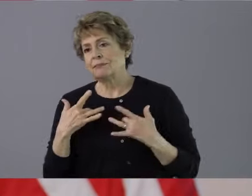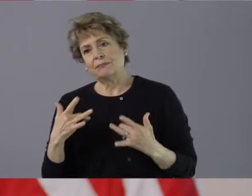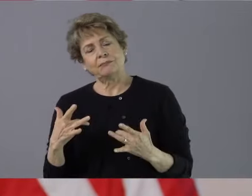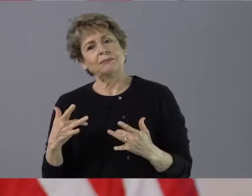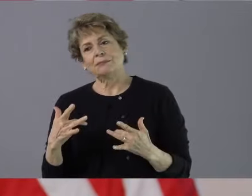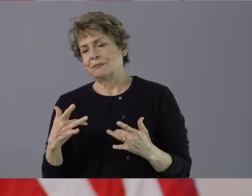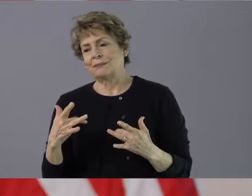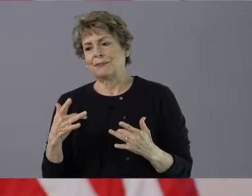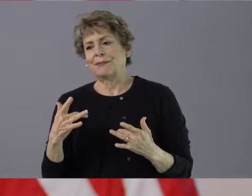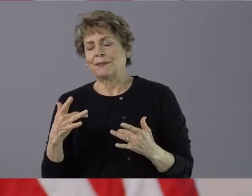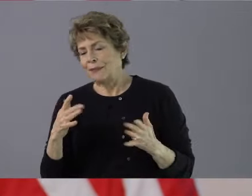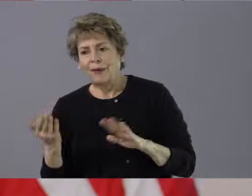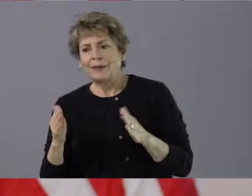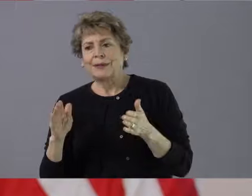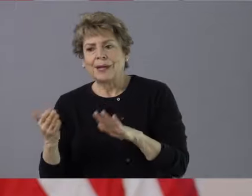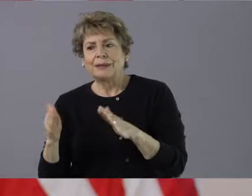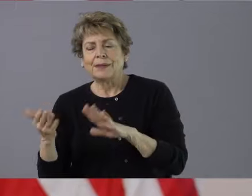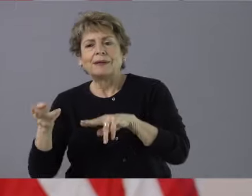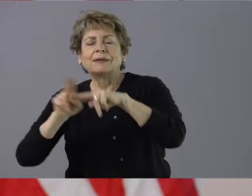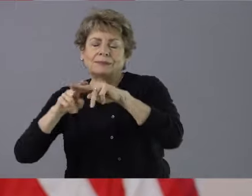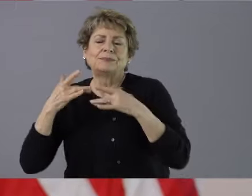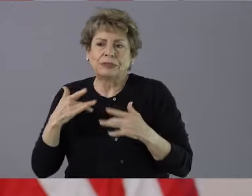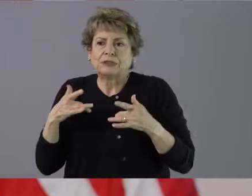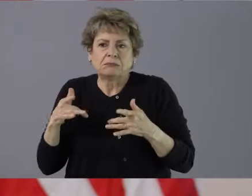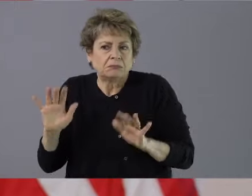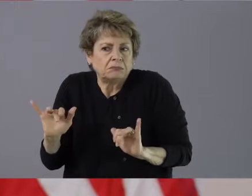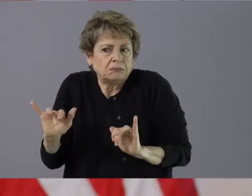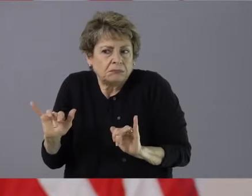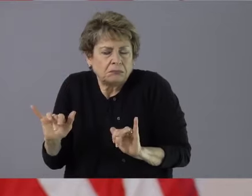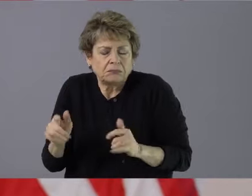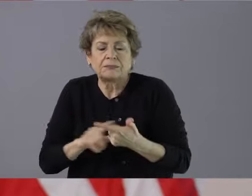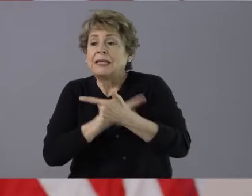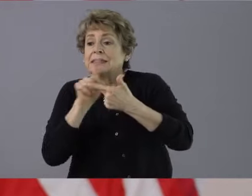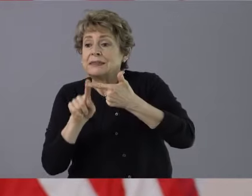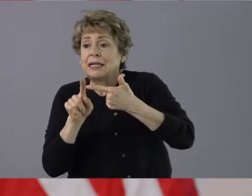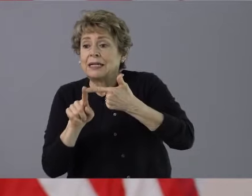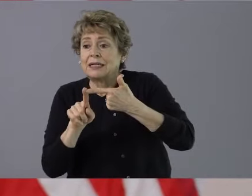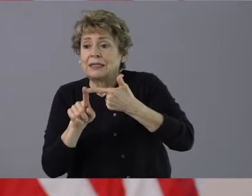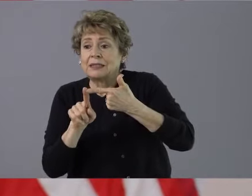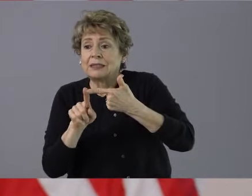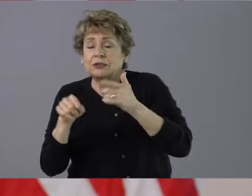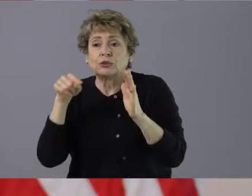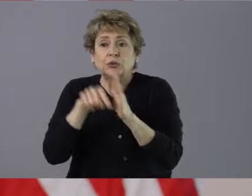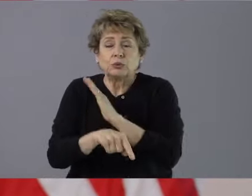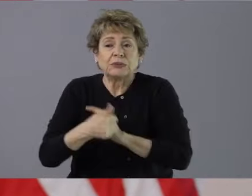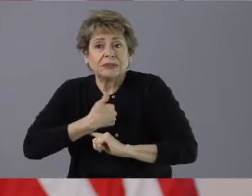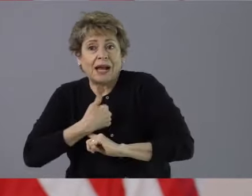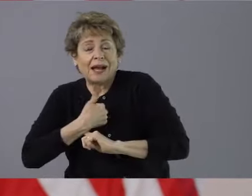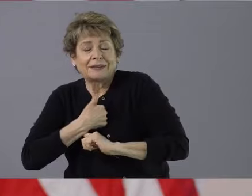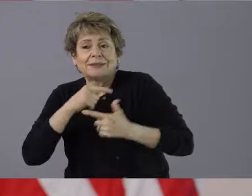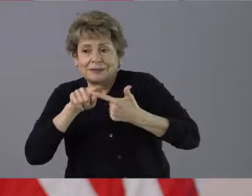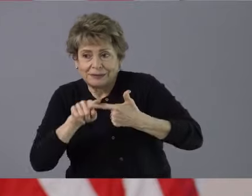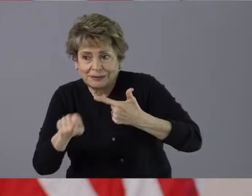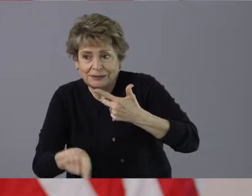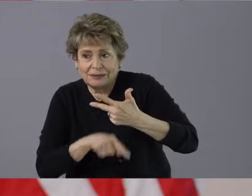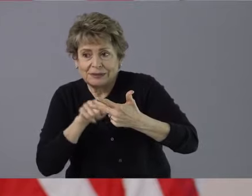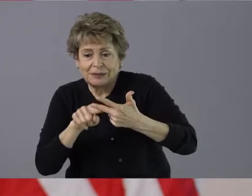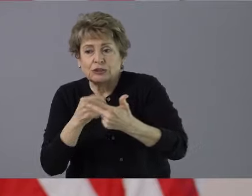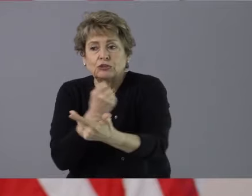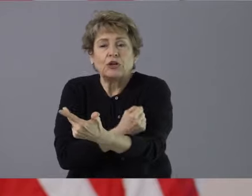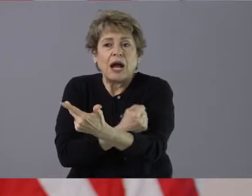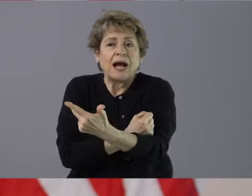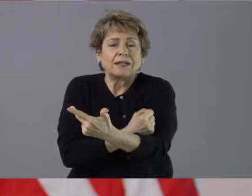drug overdoses. In addition, we know that we've got the COVID-related deaths. So what we are doing is we are working with